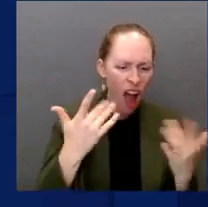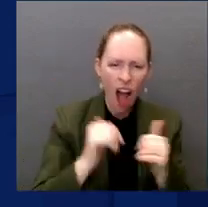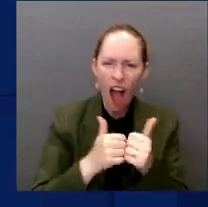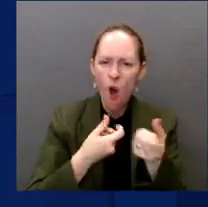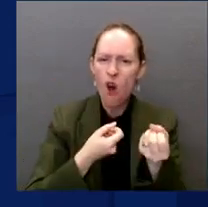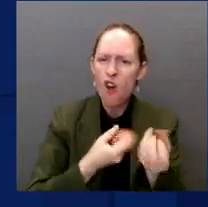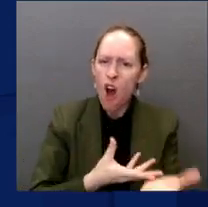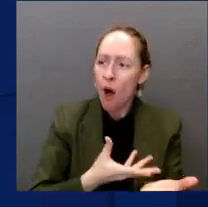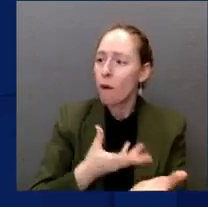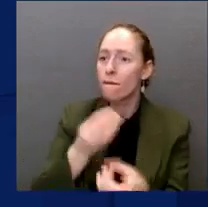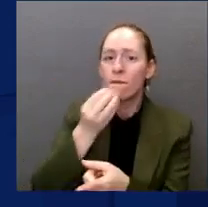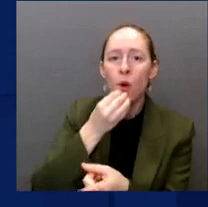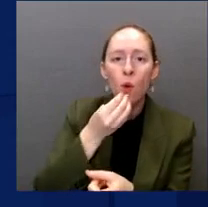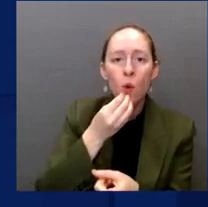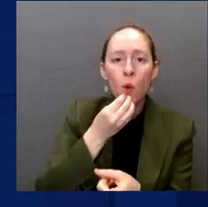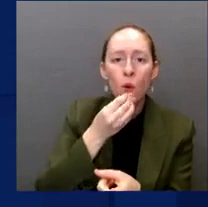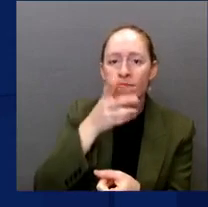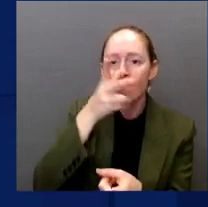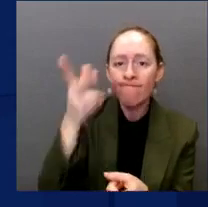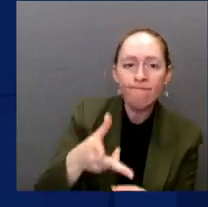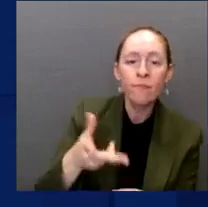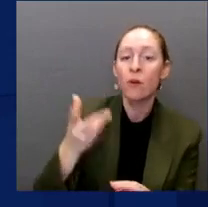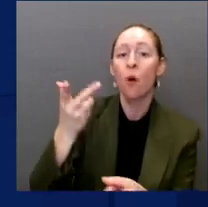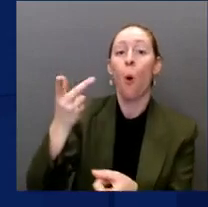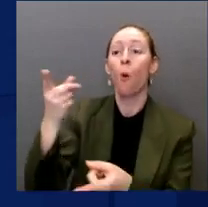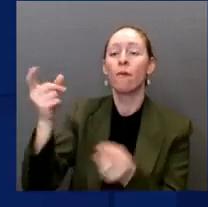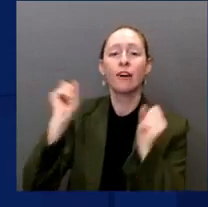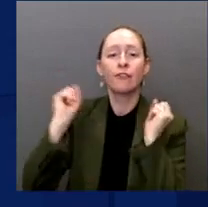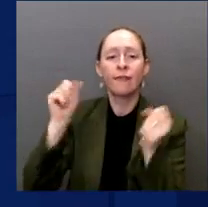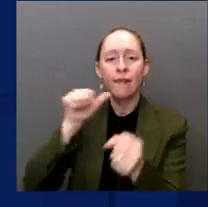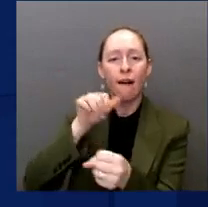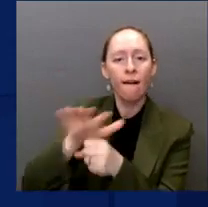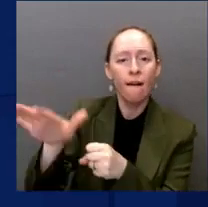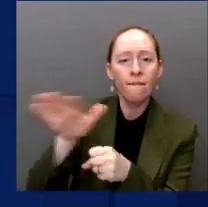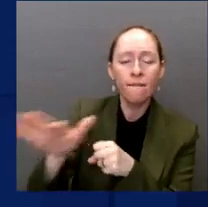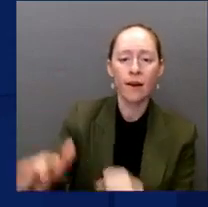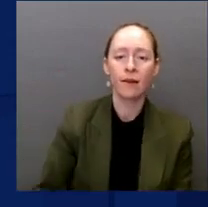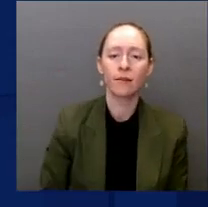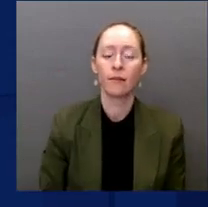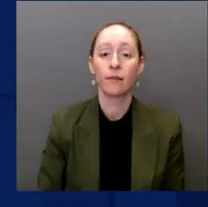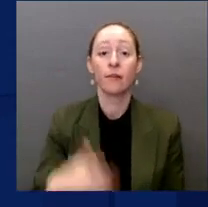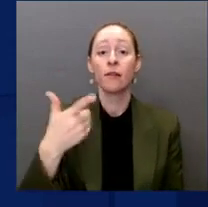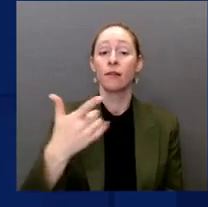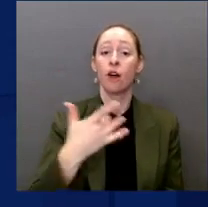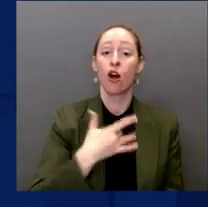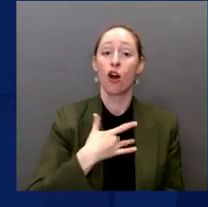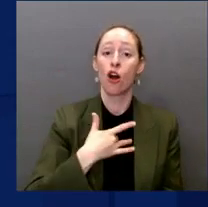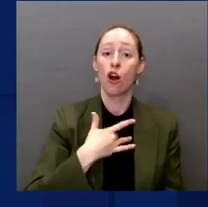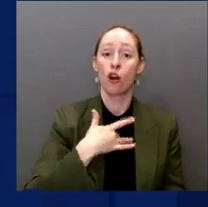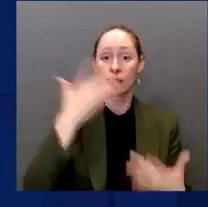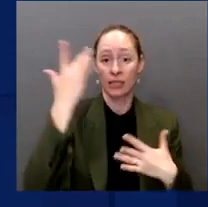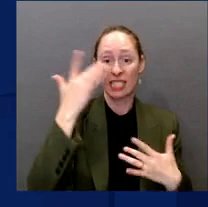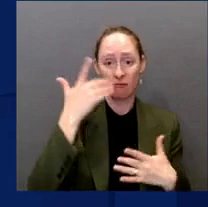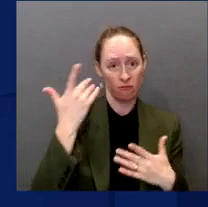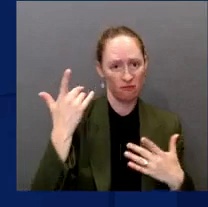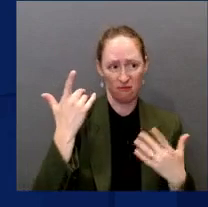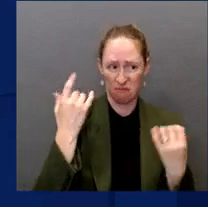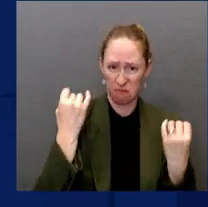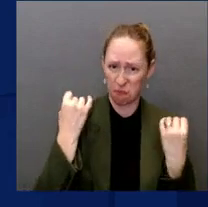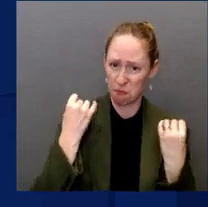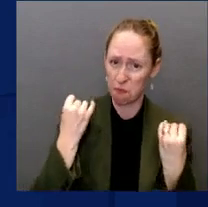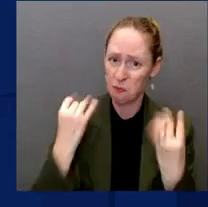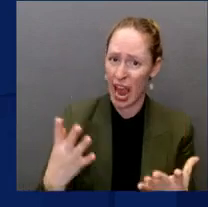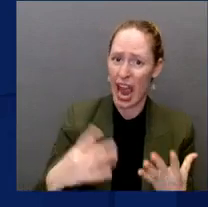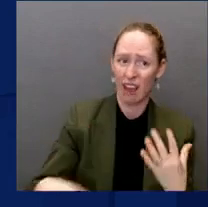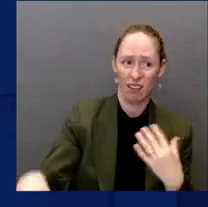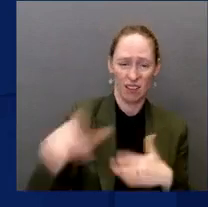heart disease is a leading cause of death in America. In 19 states, more than 35%